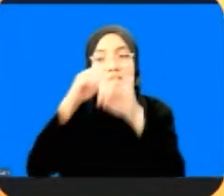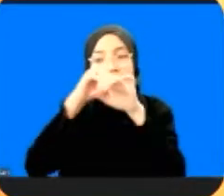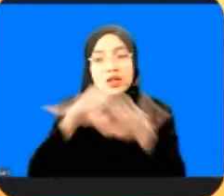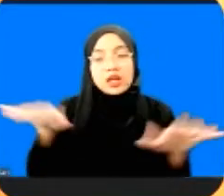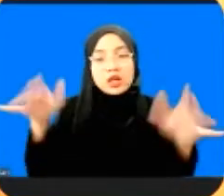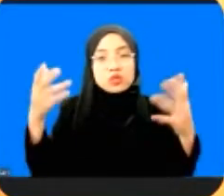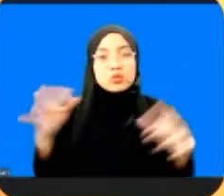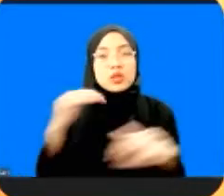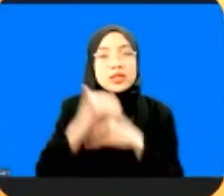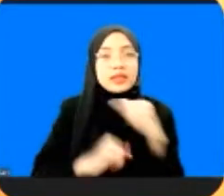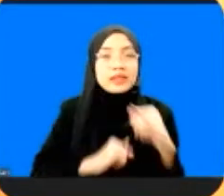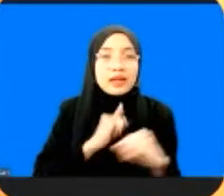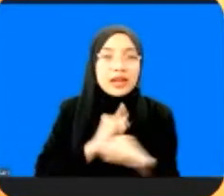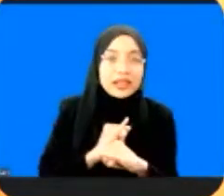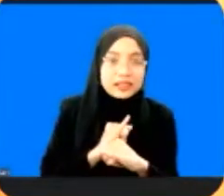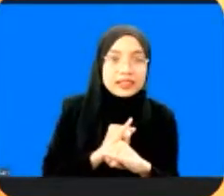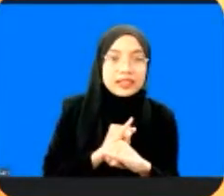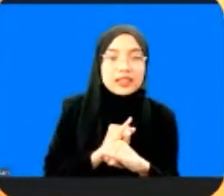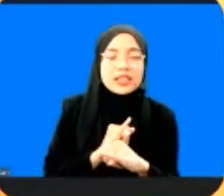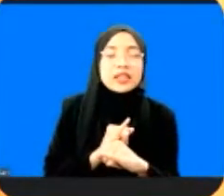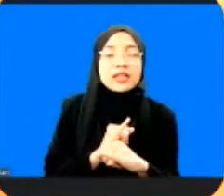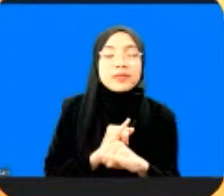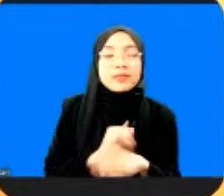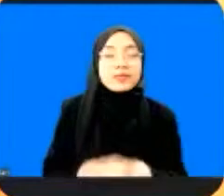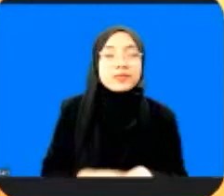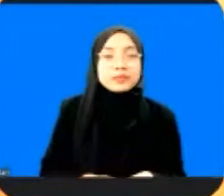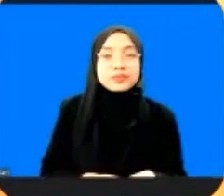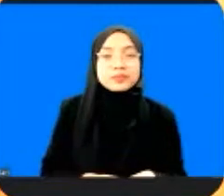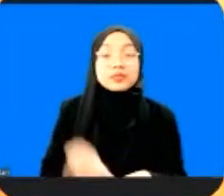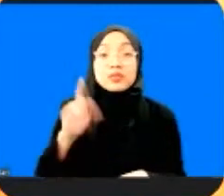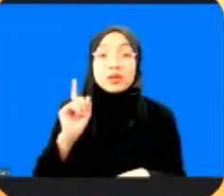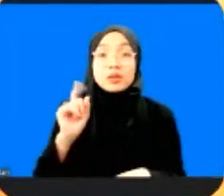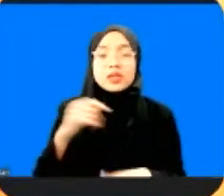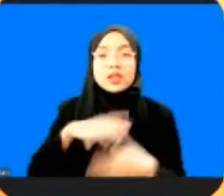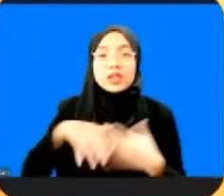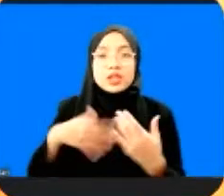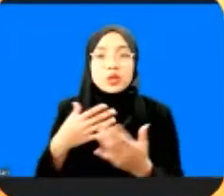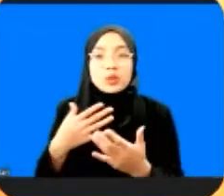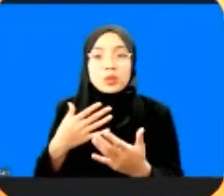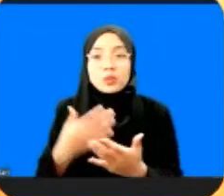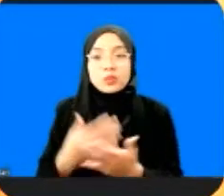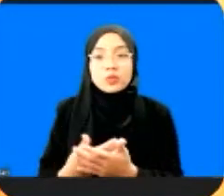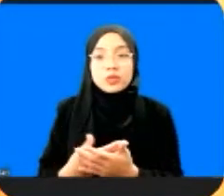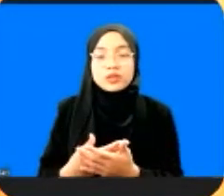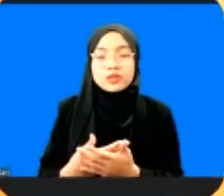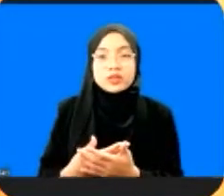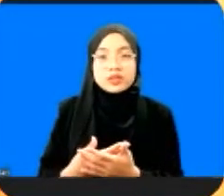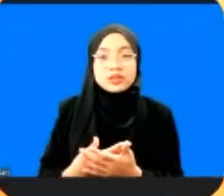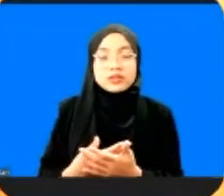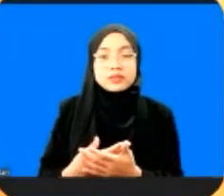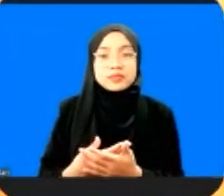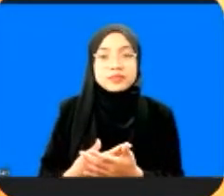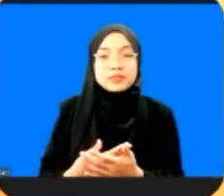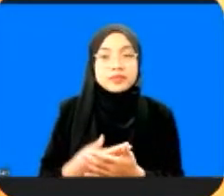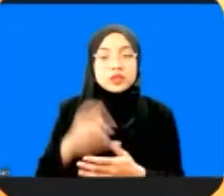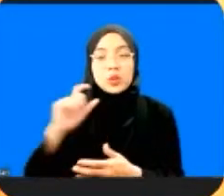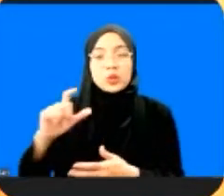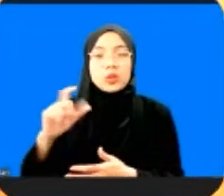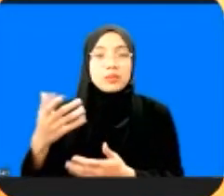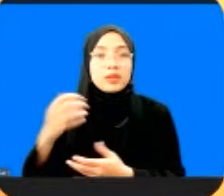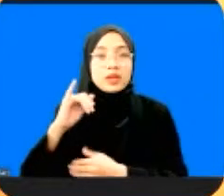see information online. Because in the end, like the internet is has an unlimited